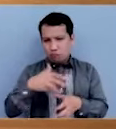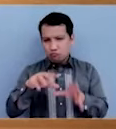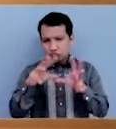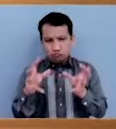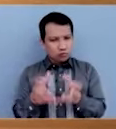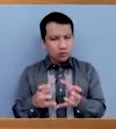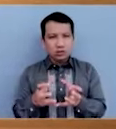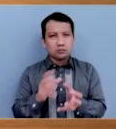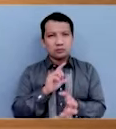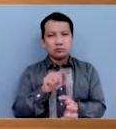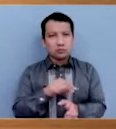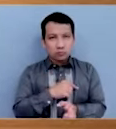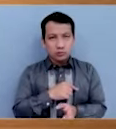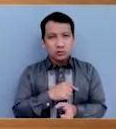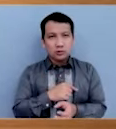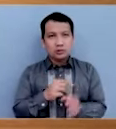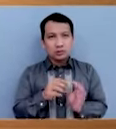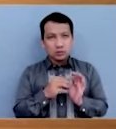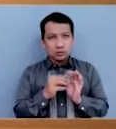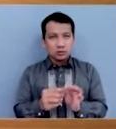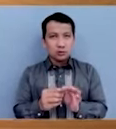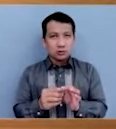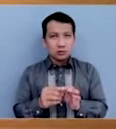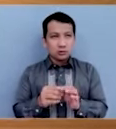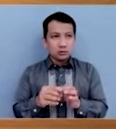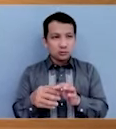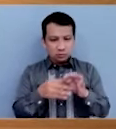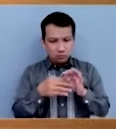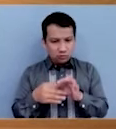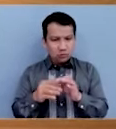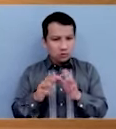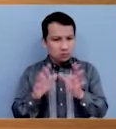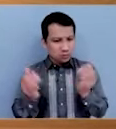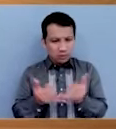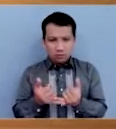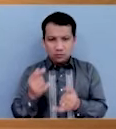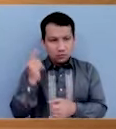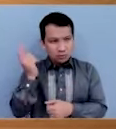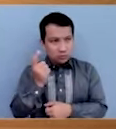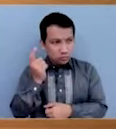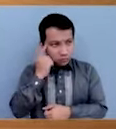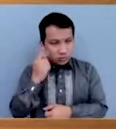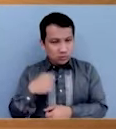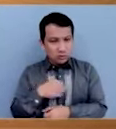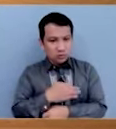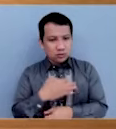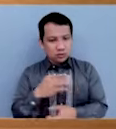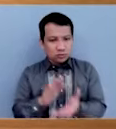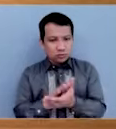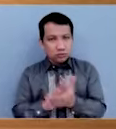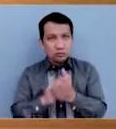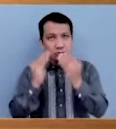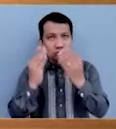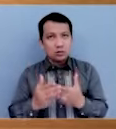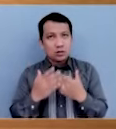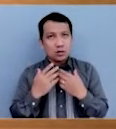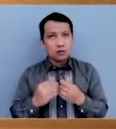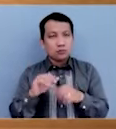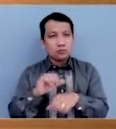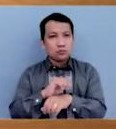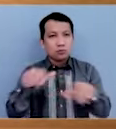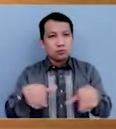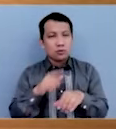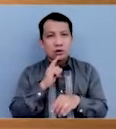workforce, be they the farmers in the field, corporate giants, government officials, school teachers, health workers, or